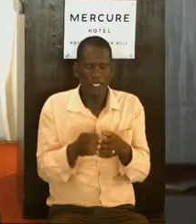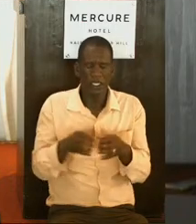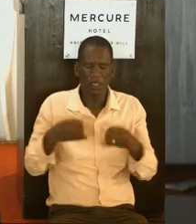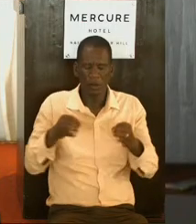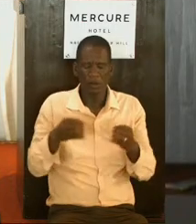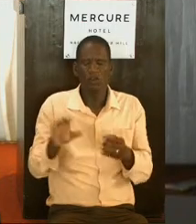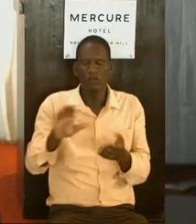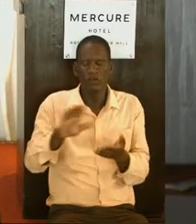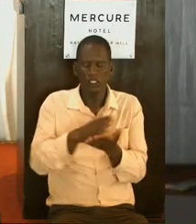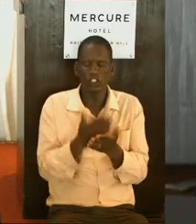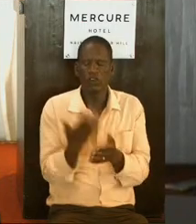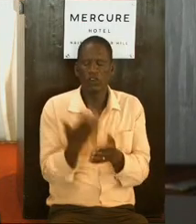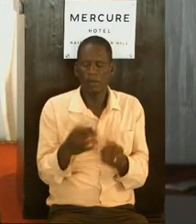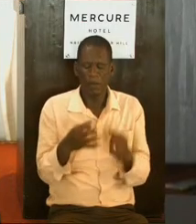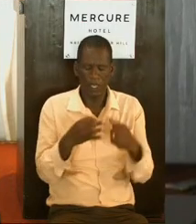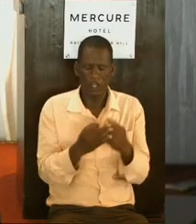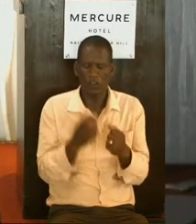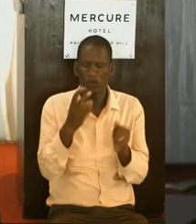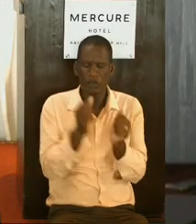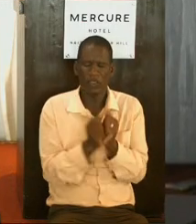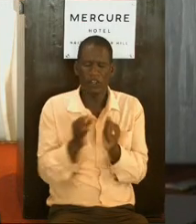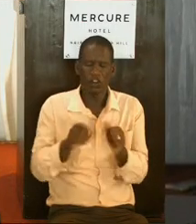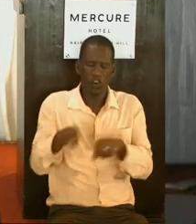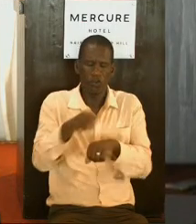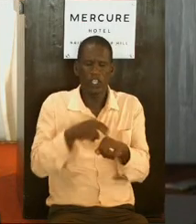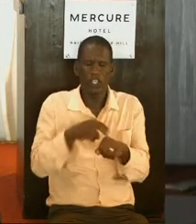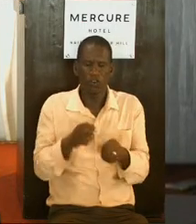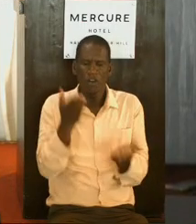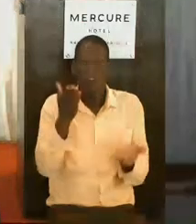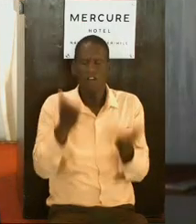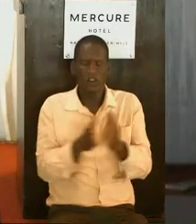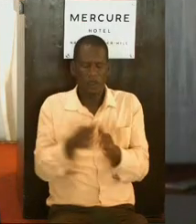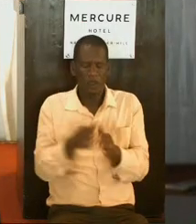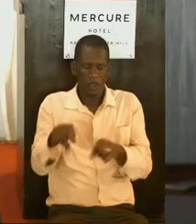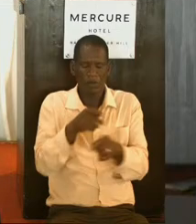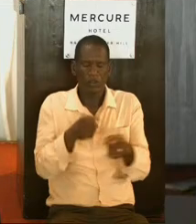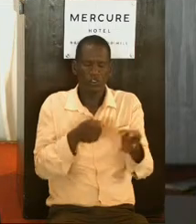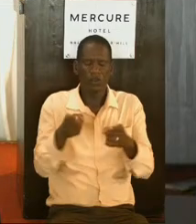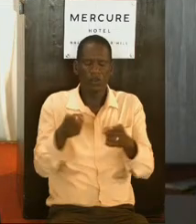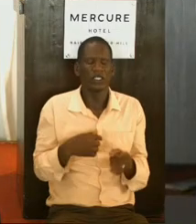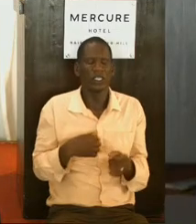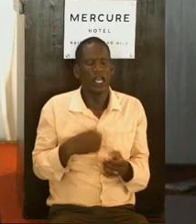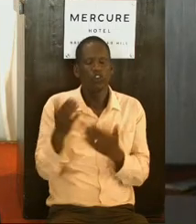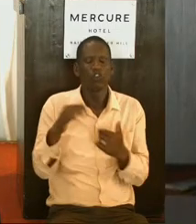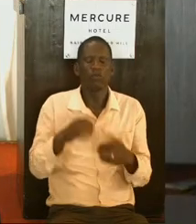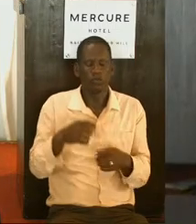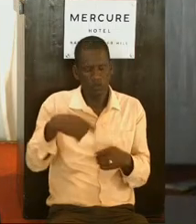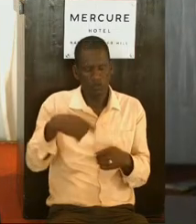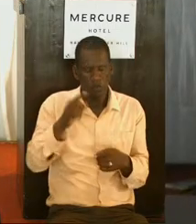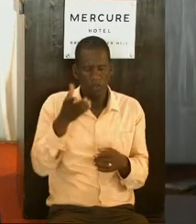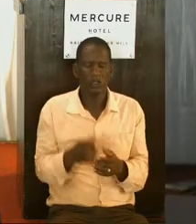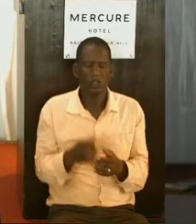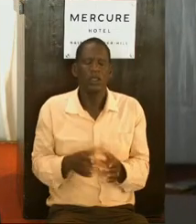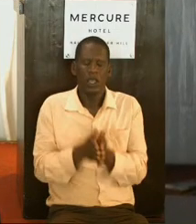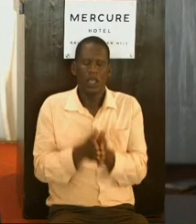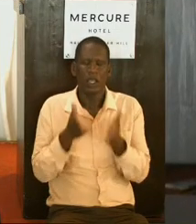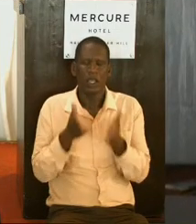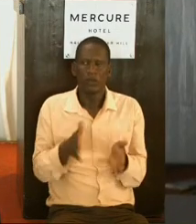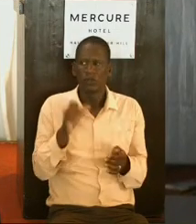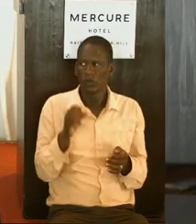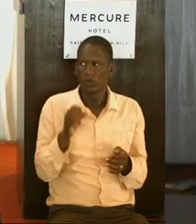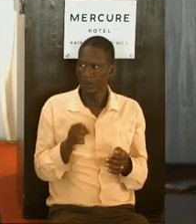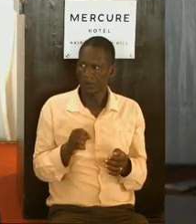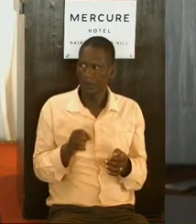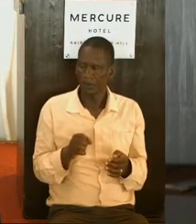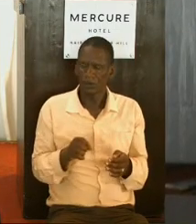paper eight of 2013 on National values and principles of governance I hope I got that right and so